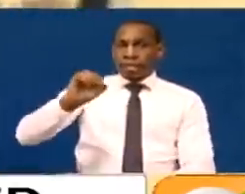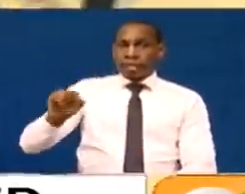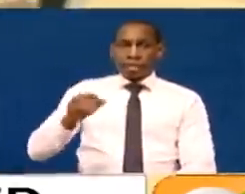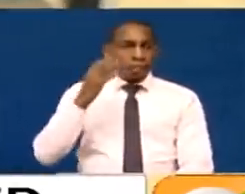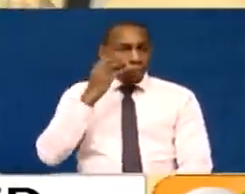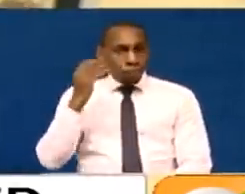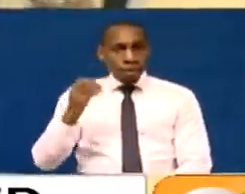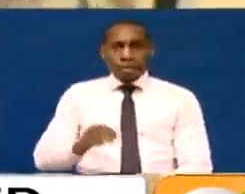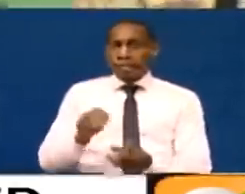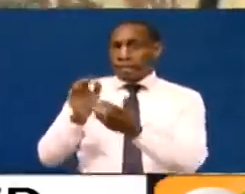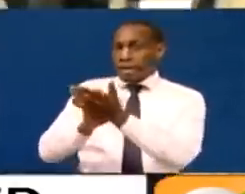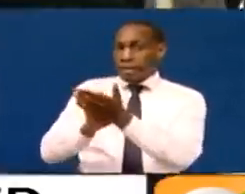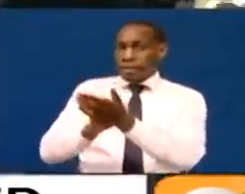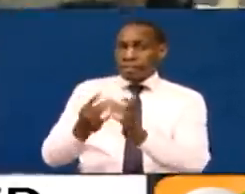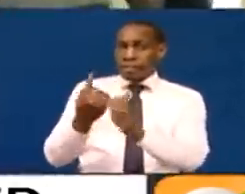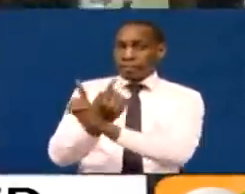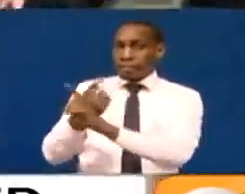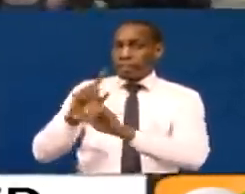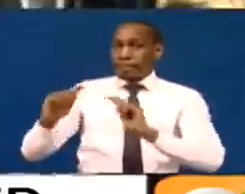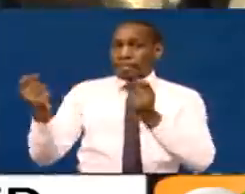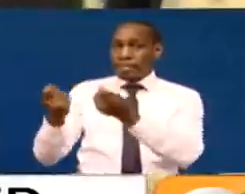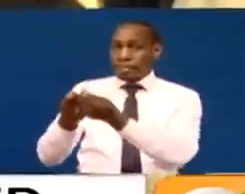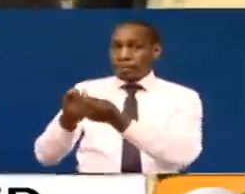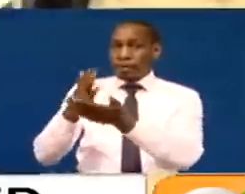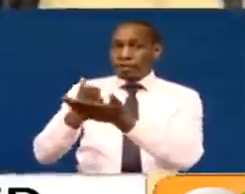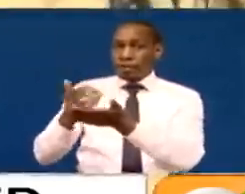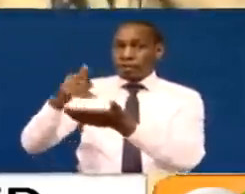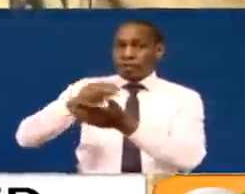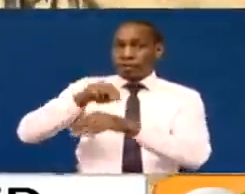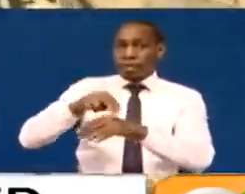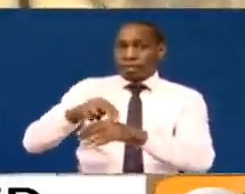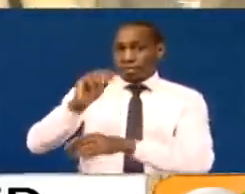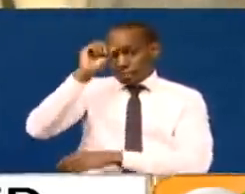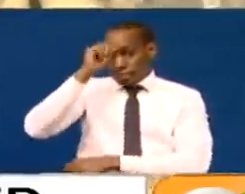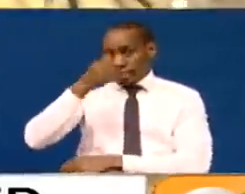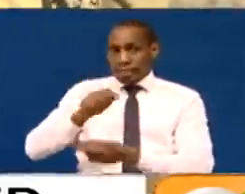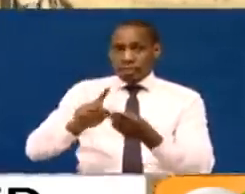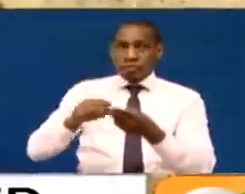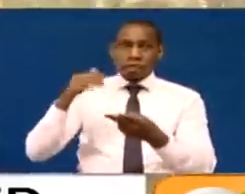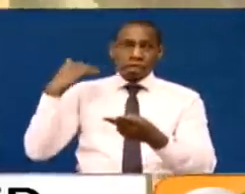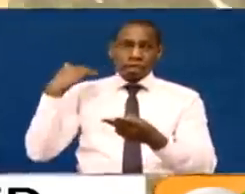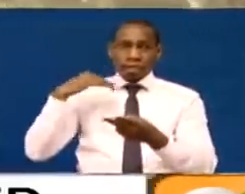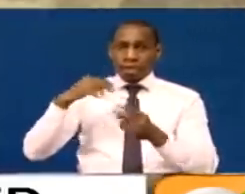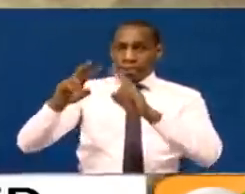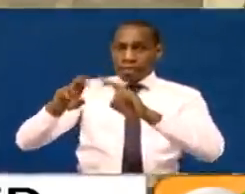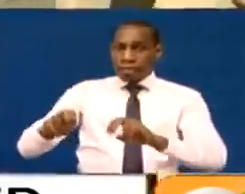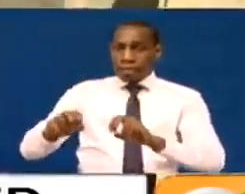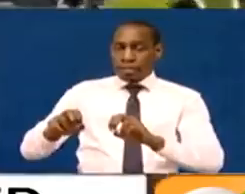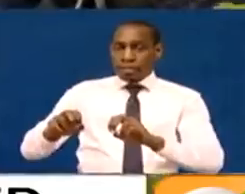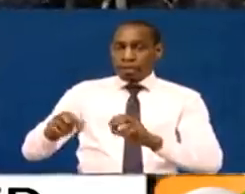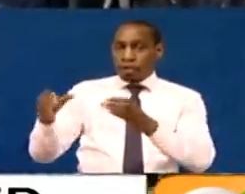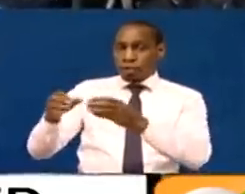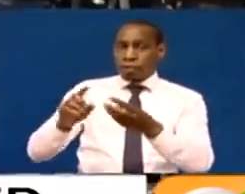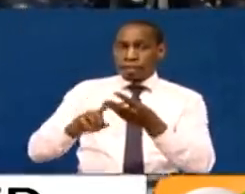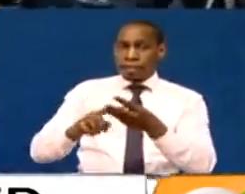Fred Matiang'i praised the multi-agency team bringing together the National Intelligence, the Crime Research and Investigations